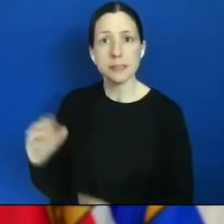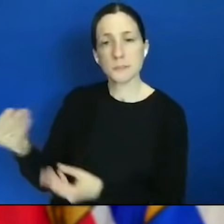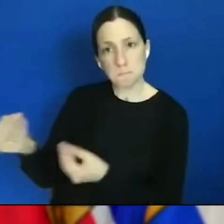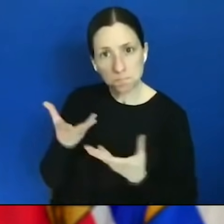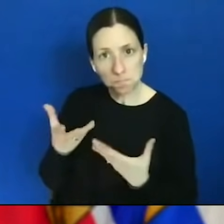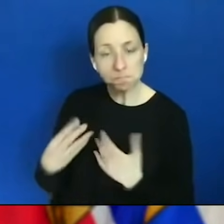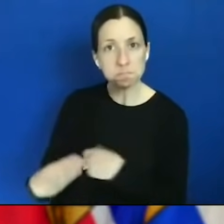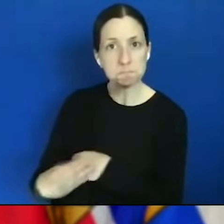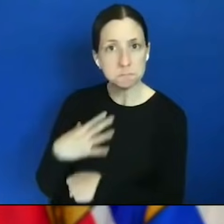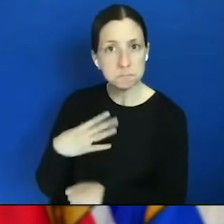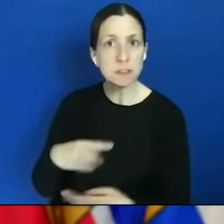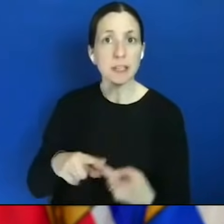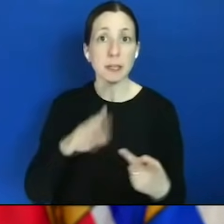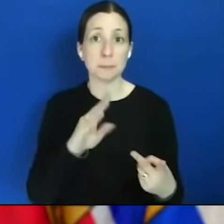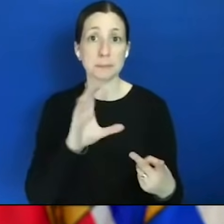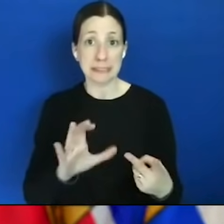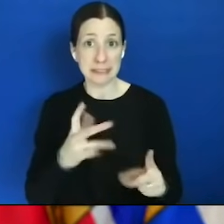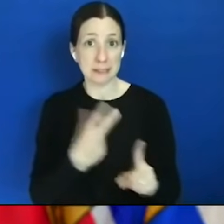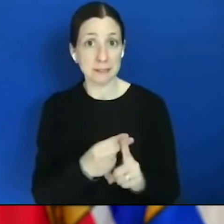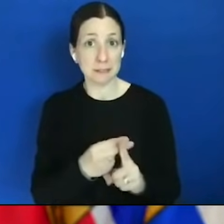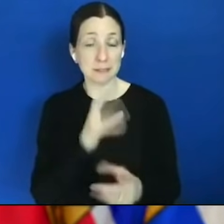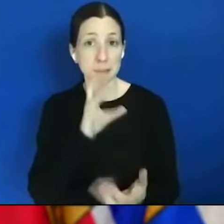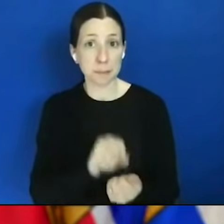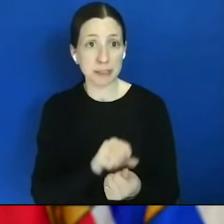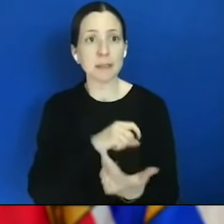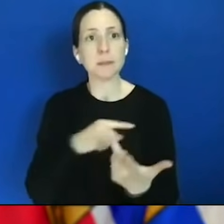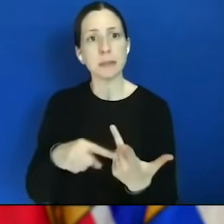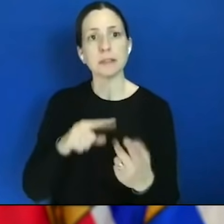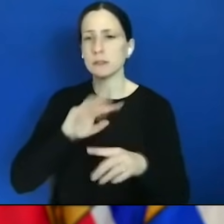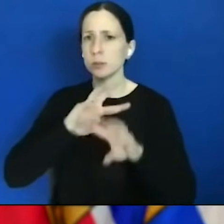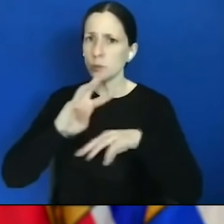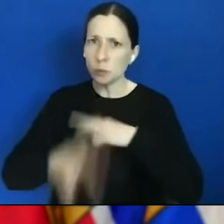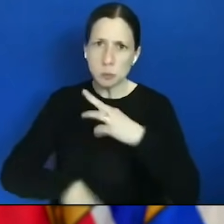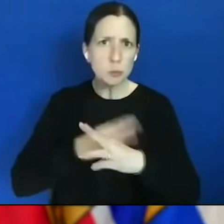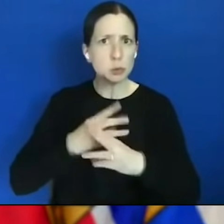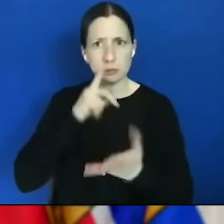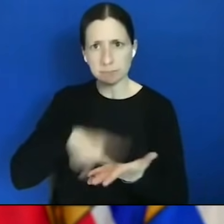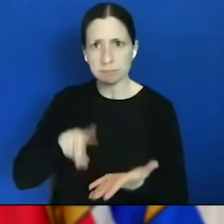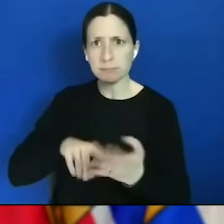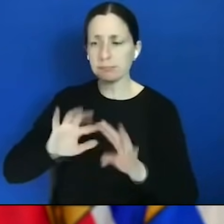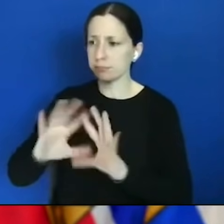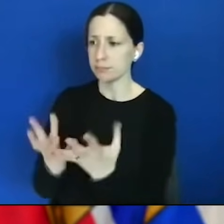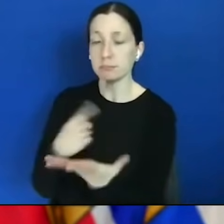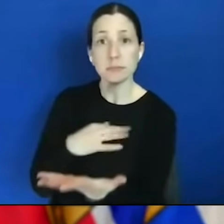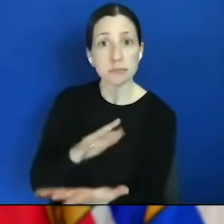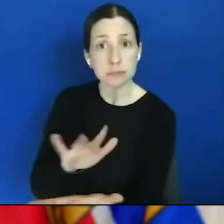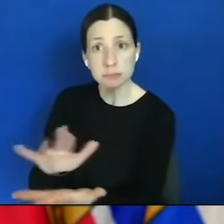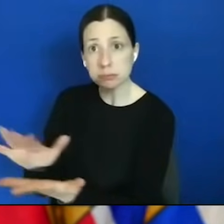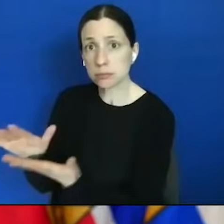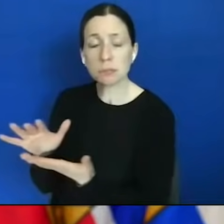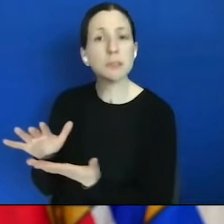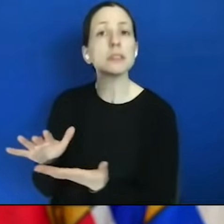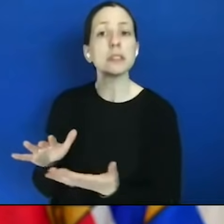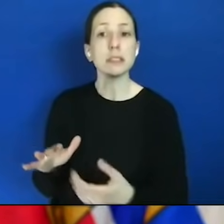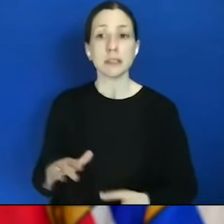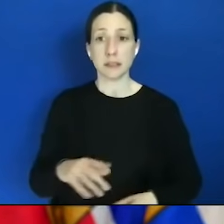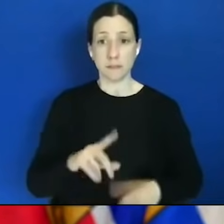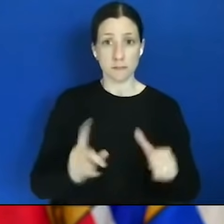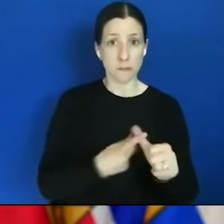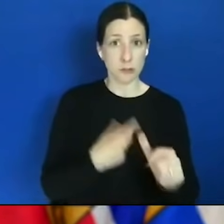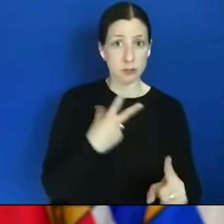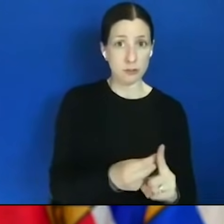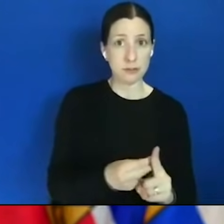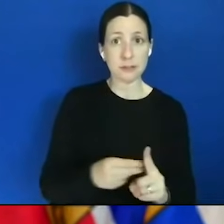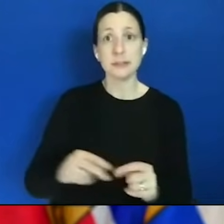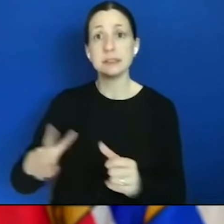the BC Immunization Committee, and the data that we've reviewed from around the world, that it is safe and effective to have a